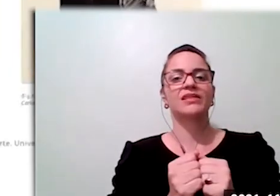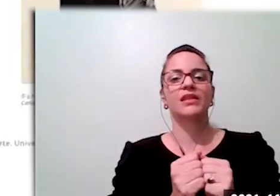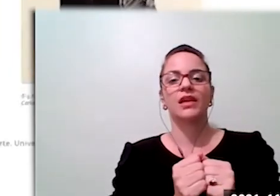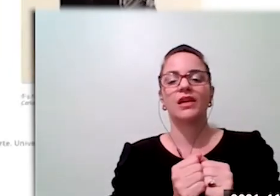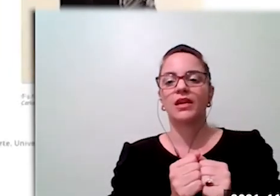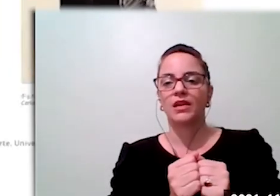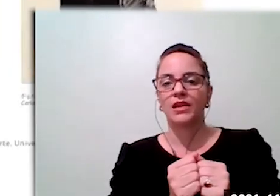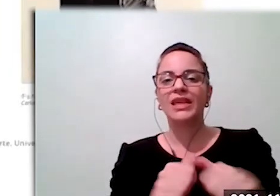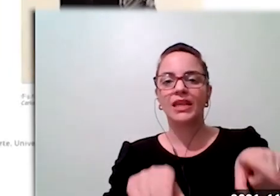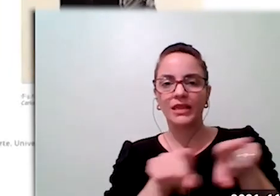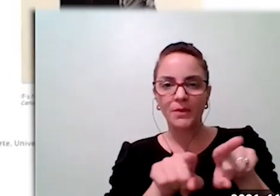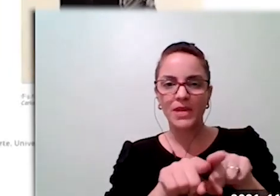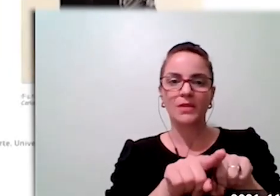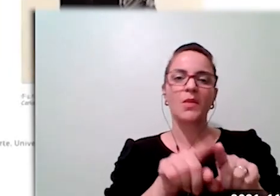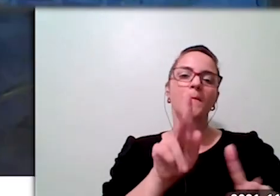characters in the city,